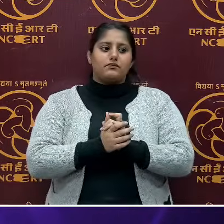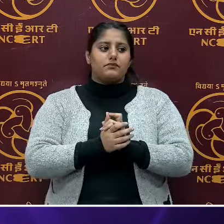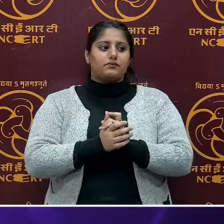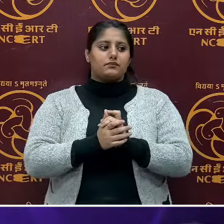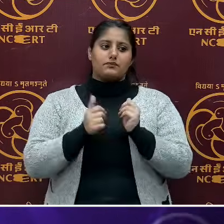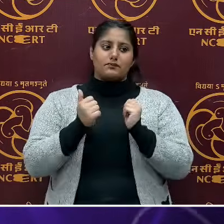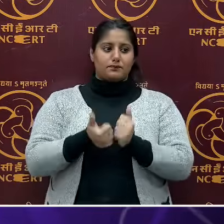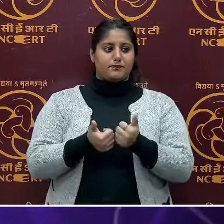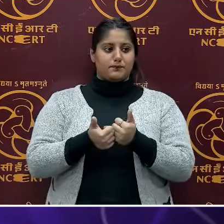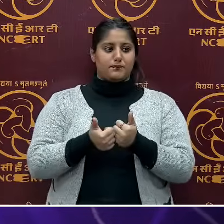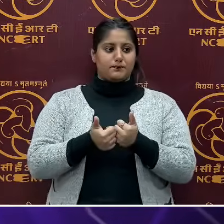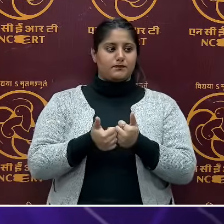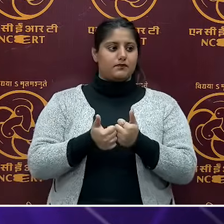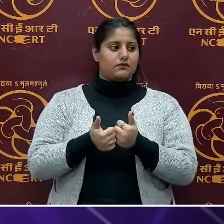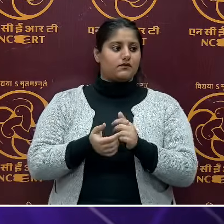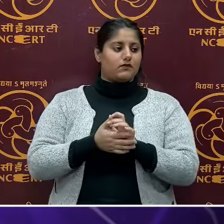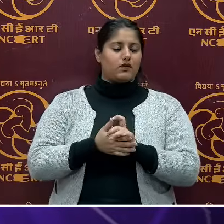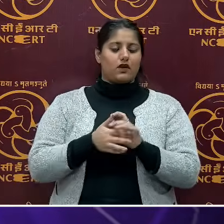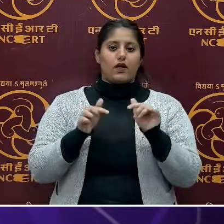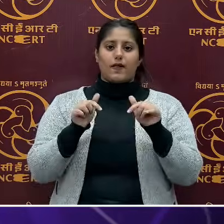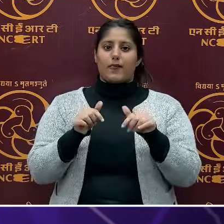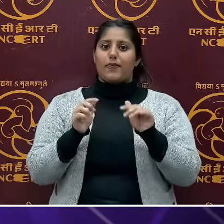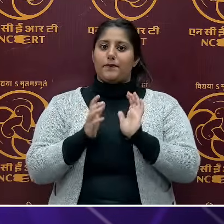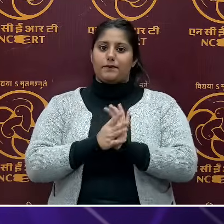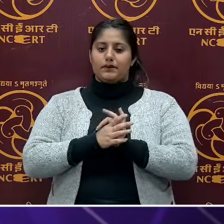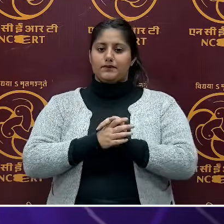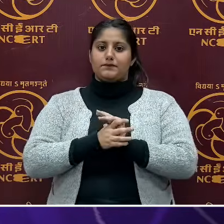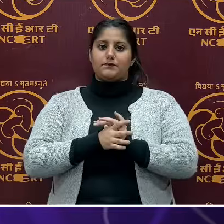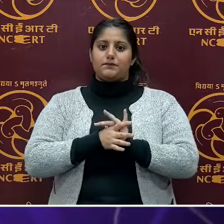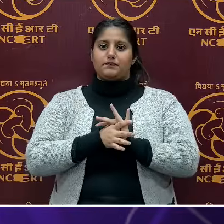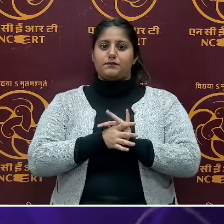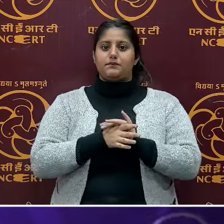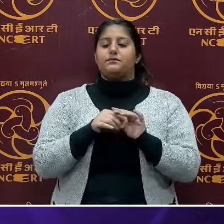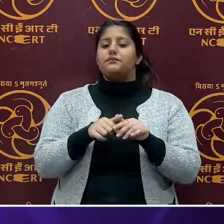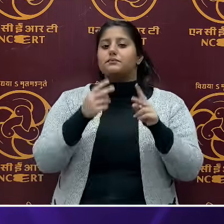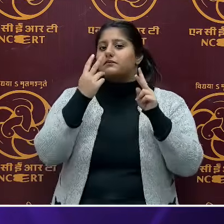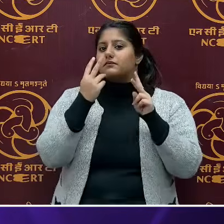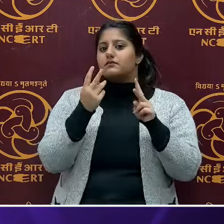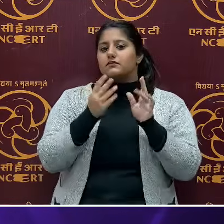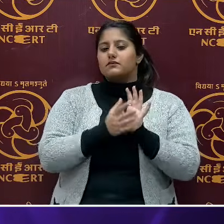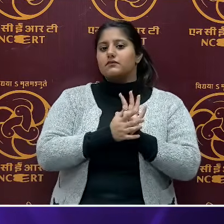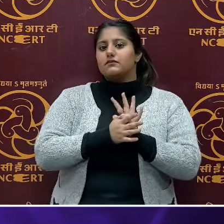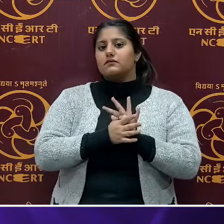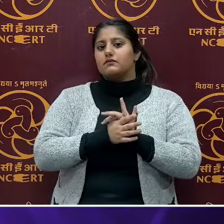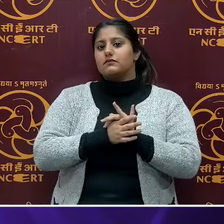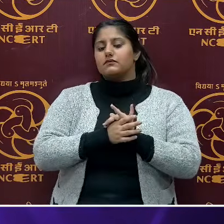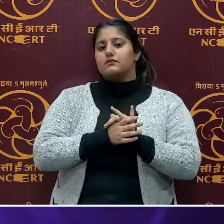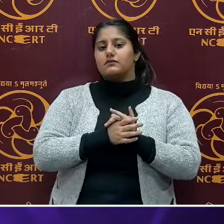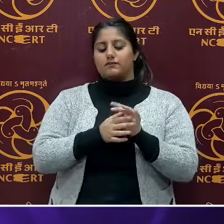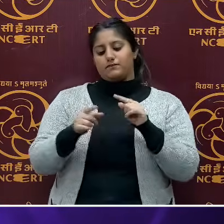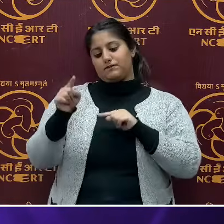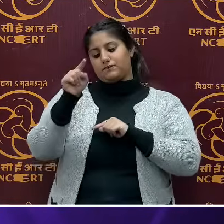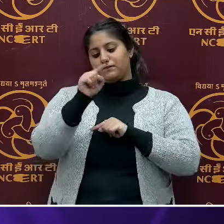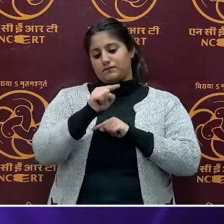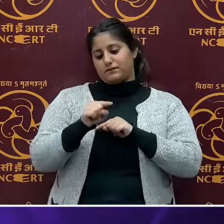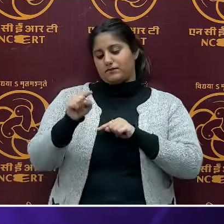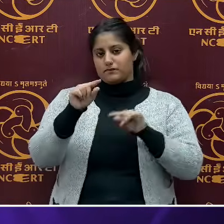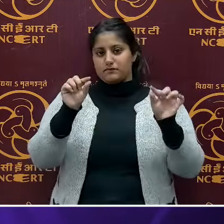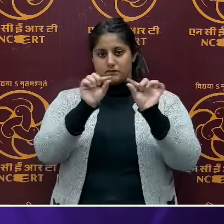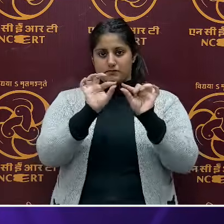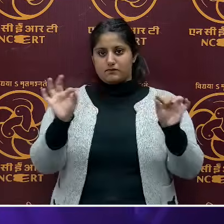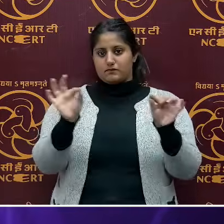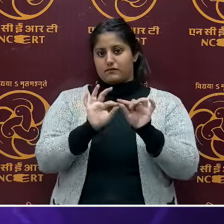Right. Now look here. Circle the following statements